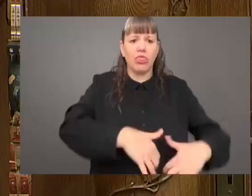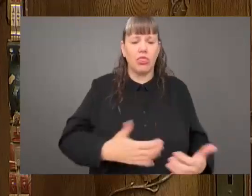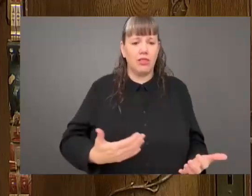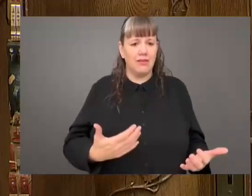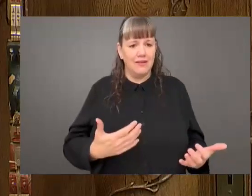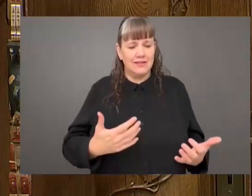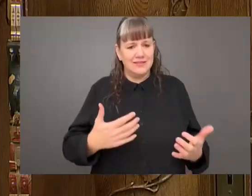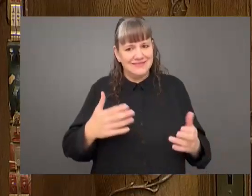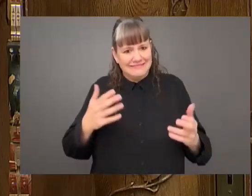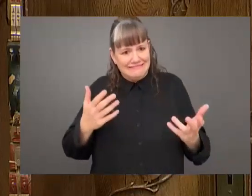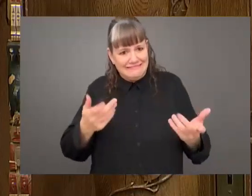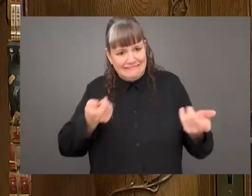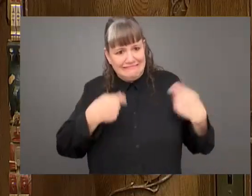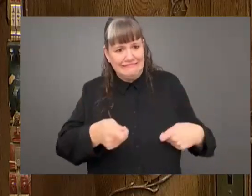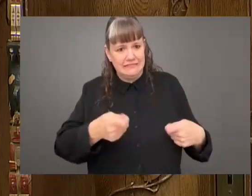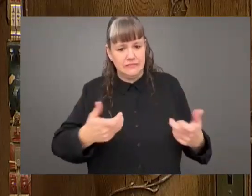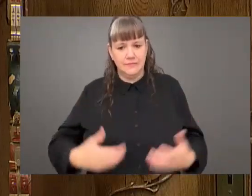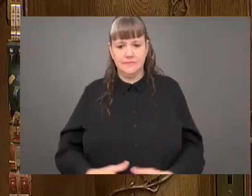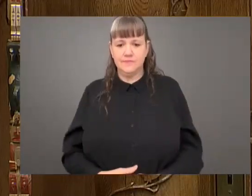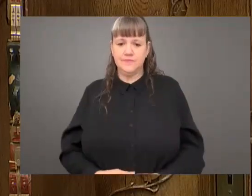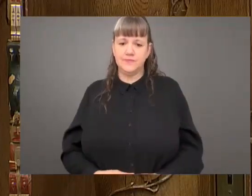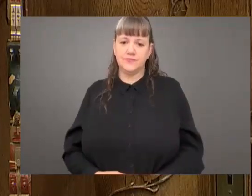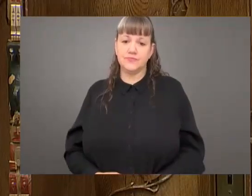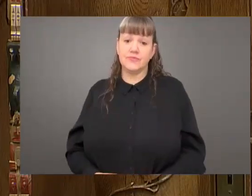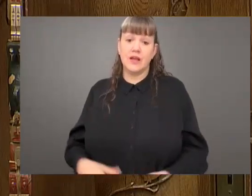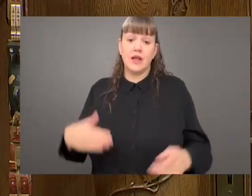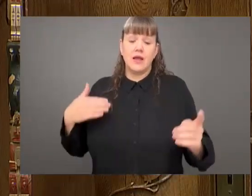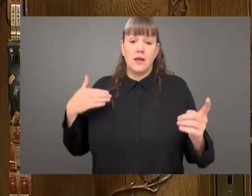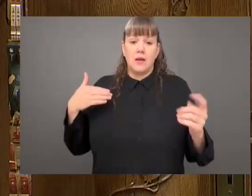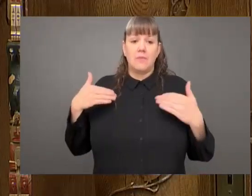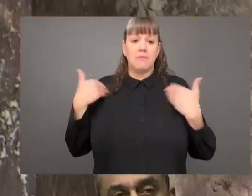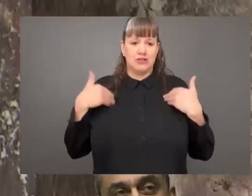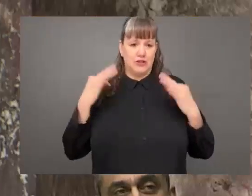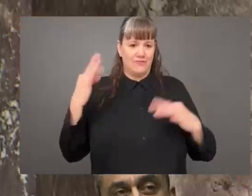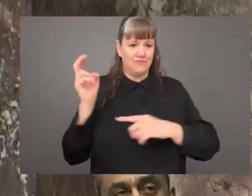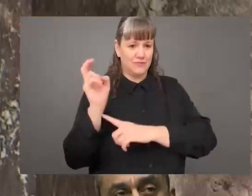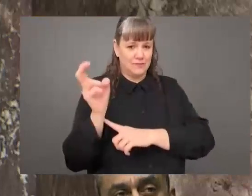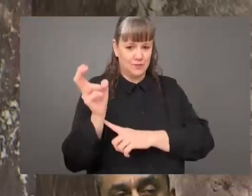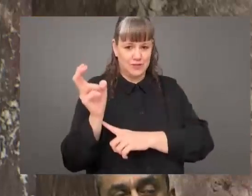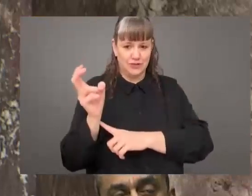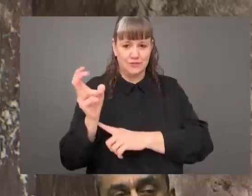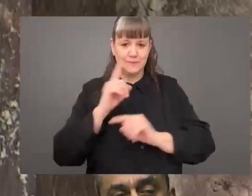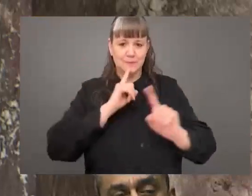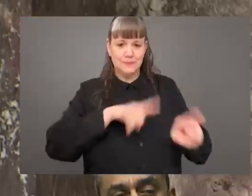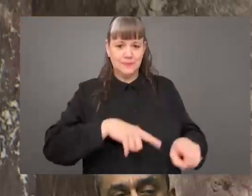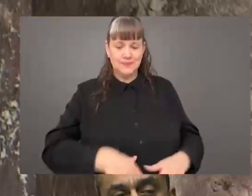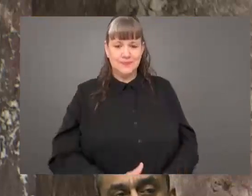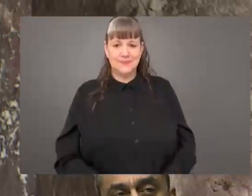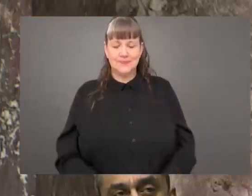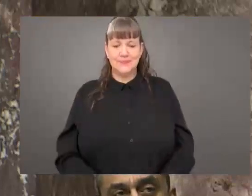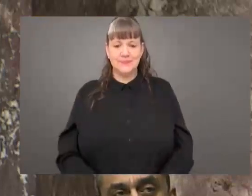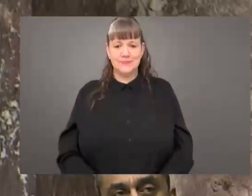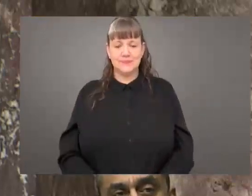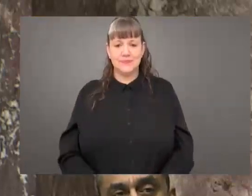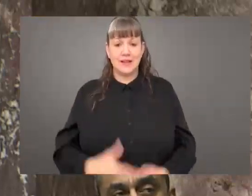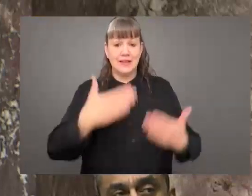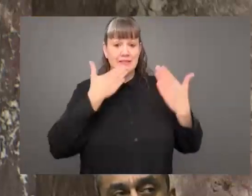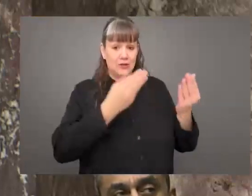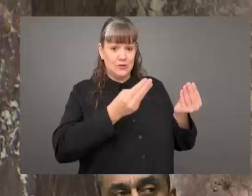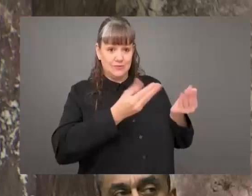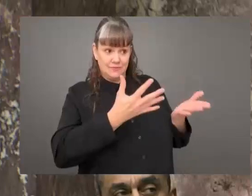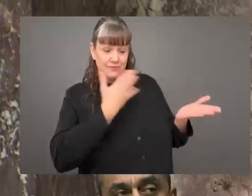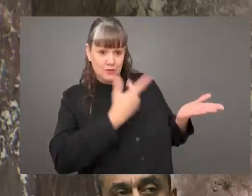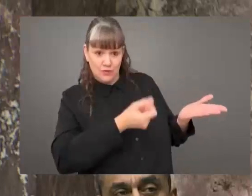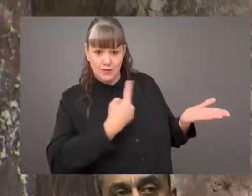Minister of Transportation. Thank you, Honourable Speaker, and I thank the member for the question. I can tell him that